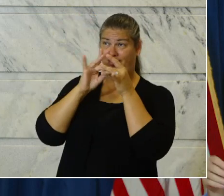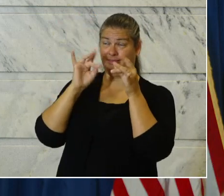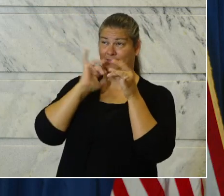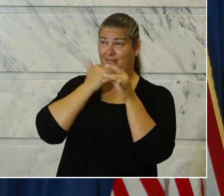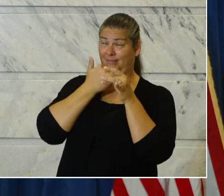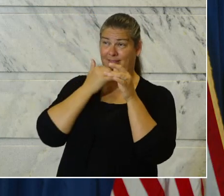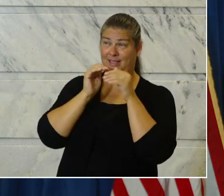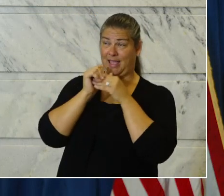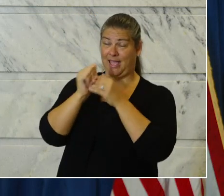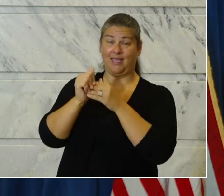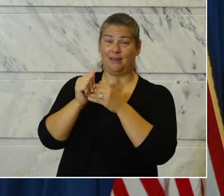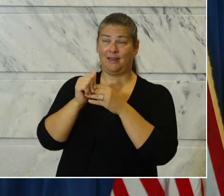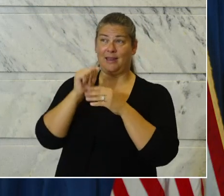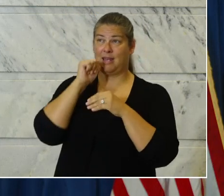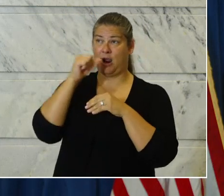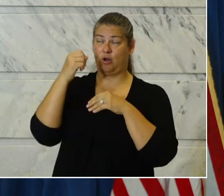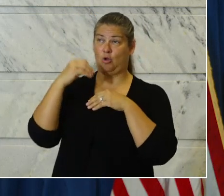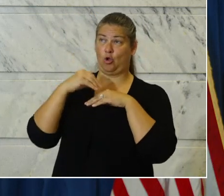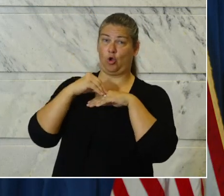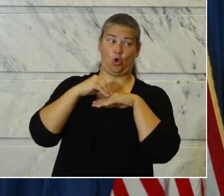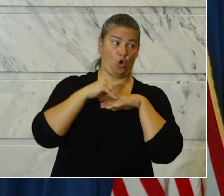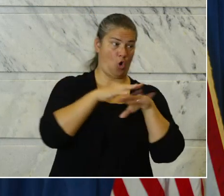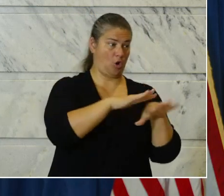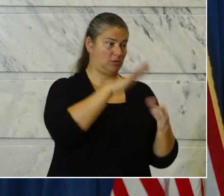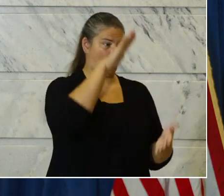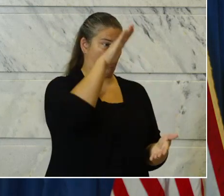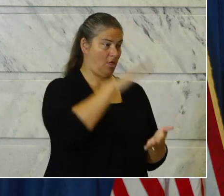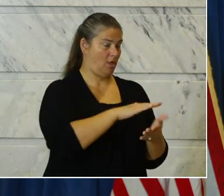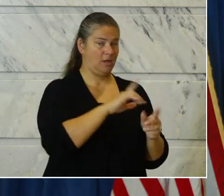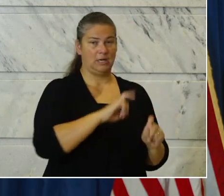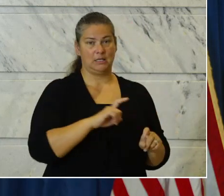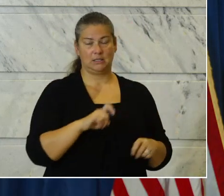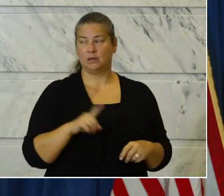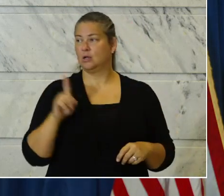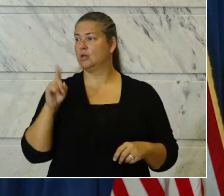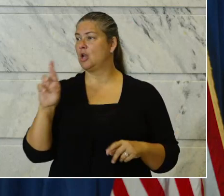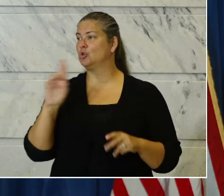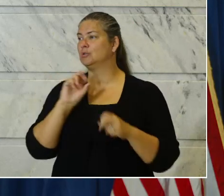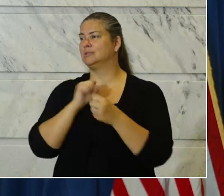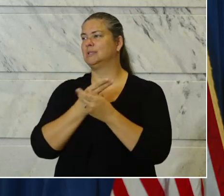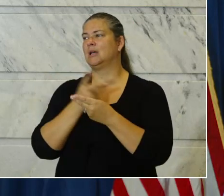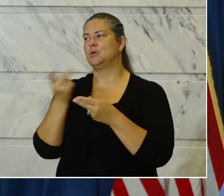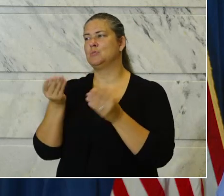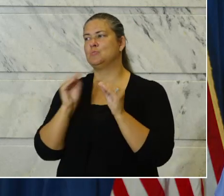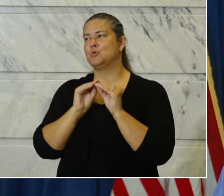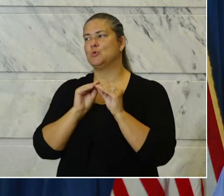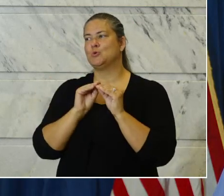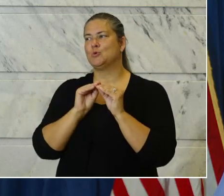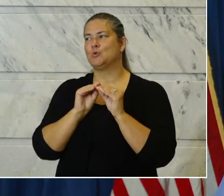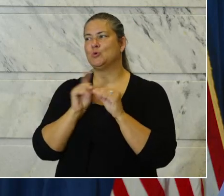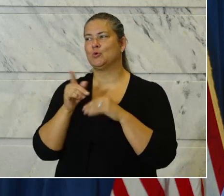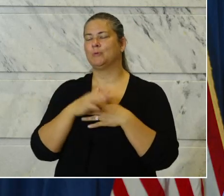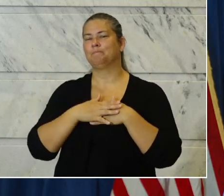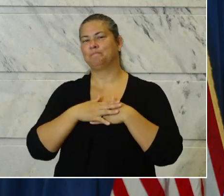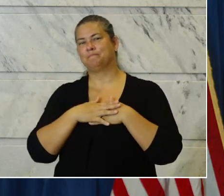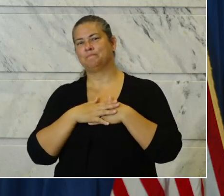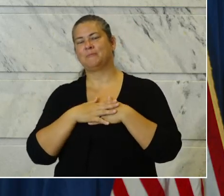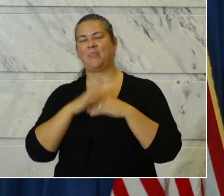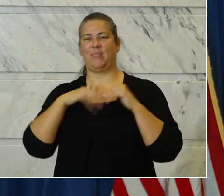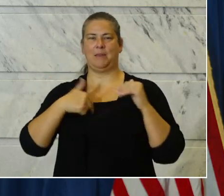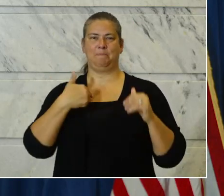still continuing in the right direction. Dr. Stack was a lot more reserved than I've been on this. Tom?